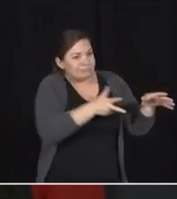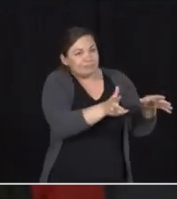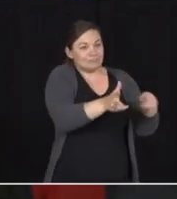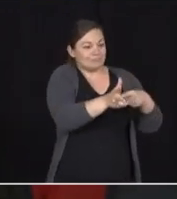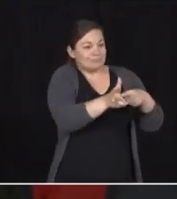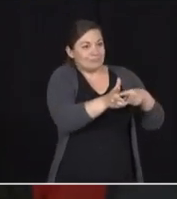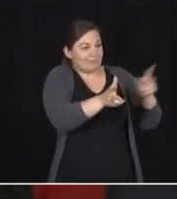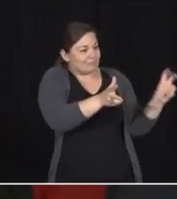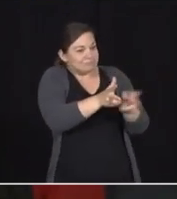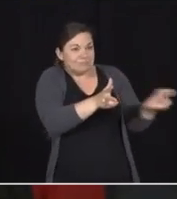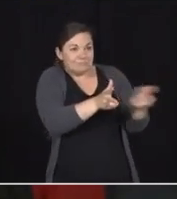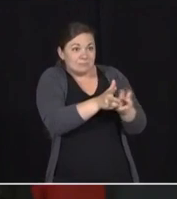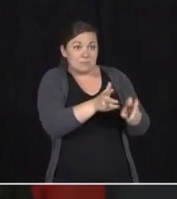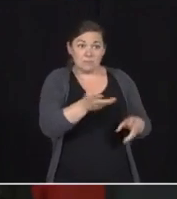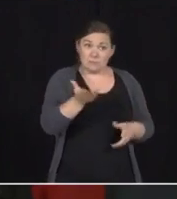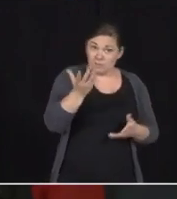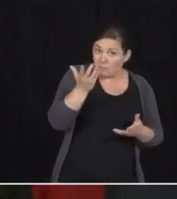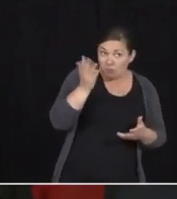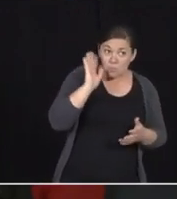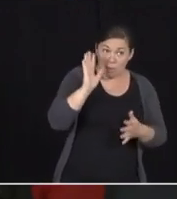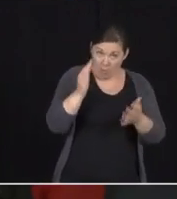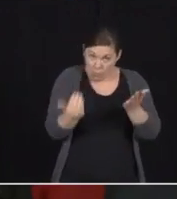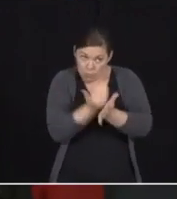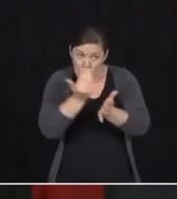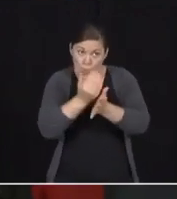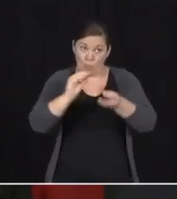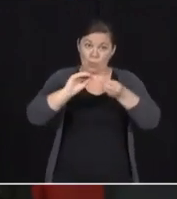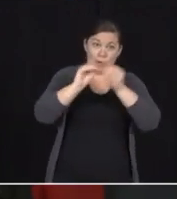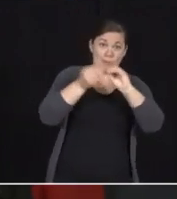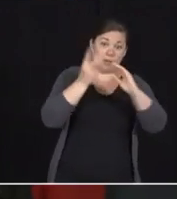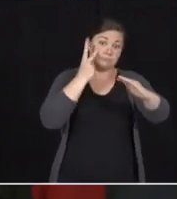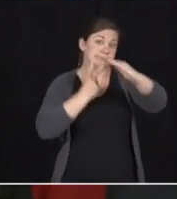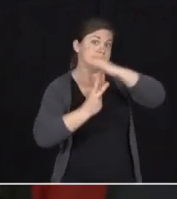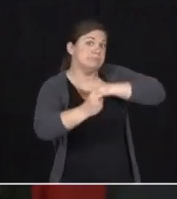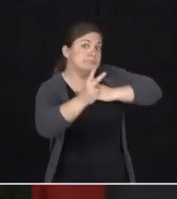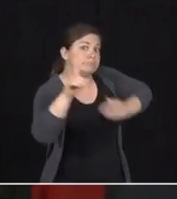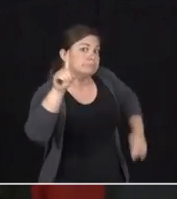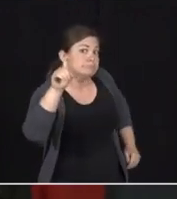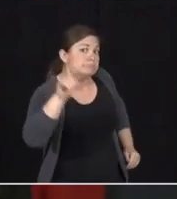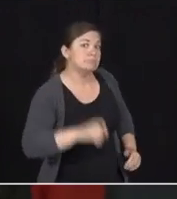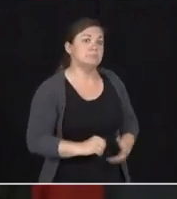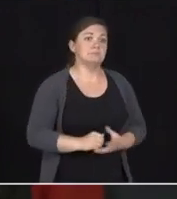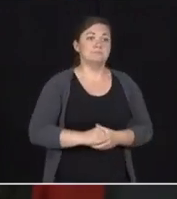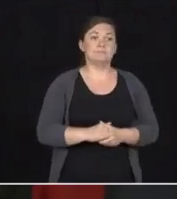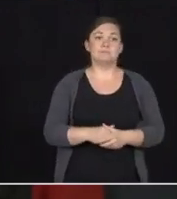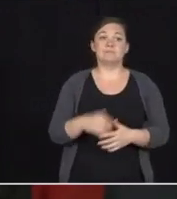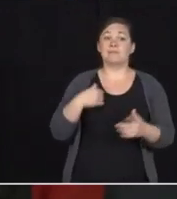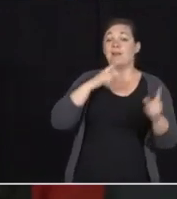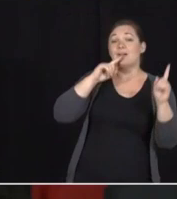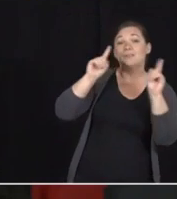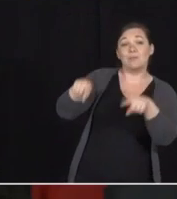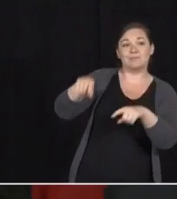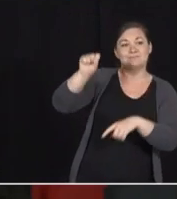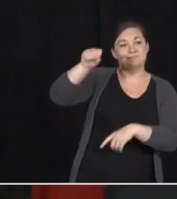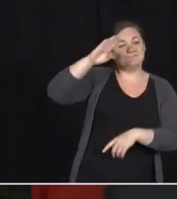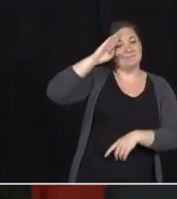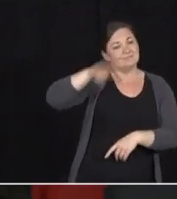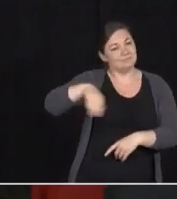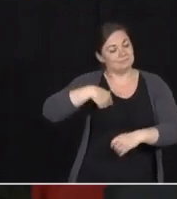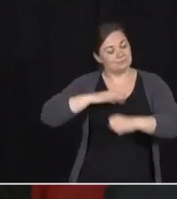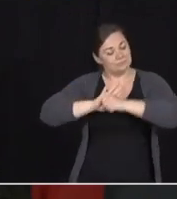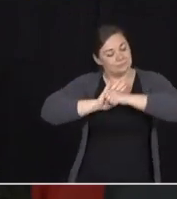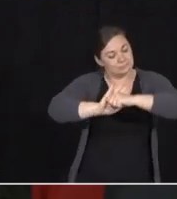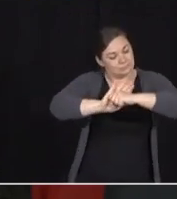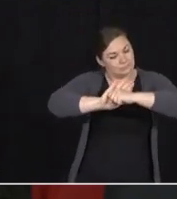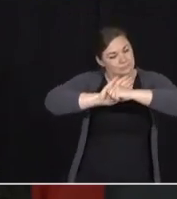models? Well, Lucas, I'll tell you, it's been no secret that I've been pushing this very, very hard to get testing where